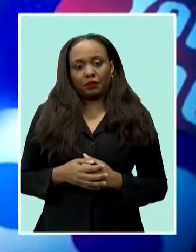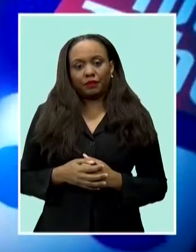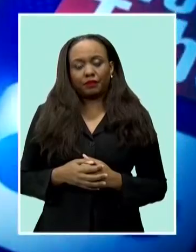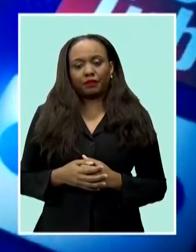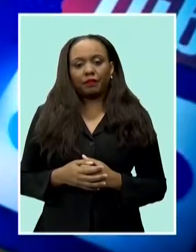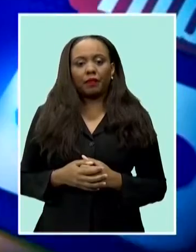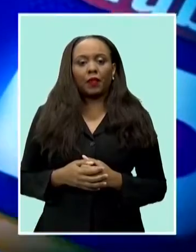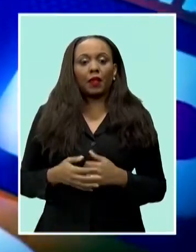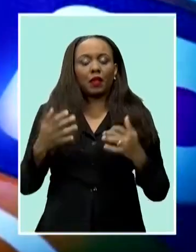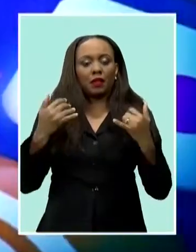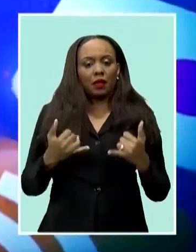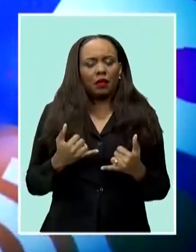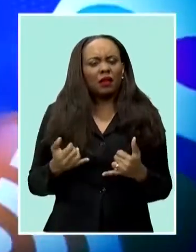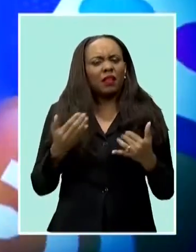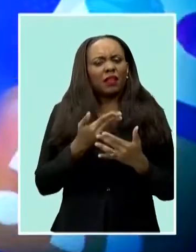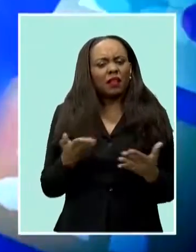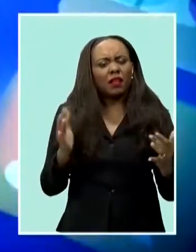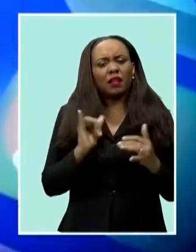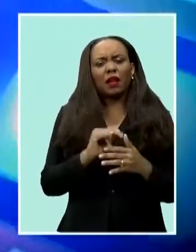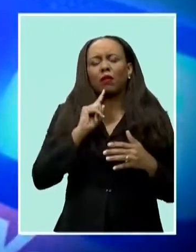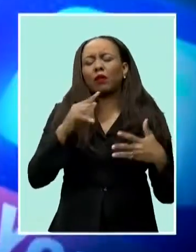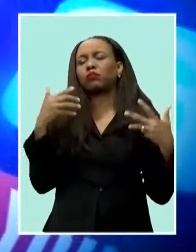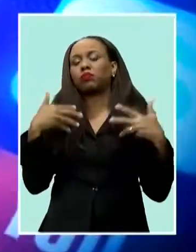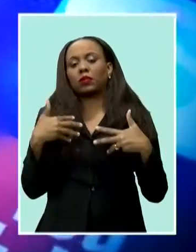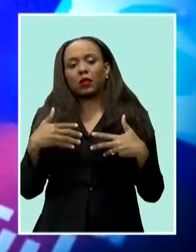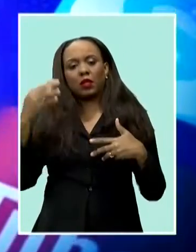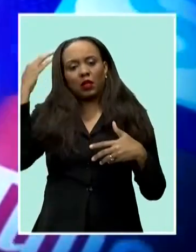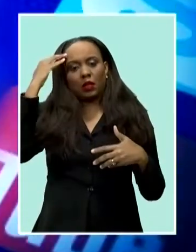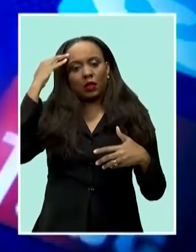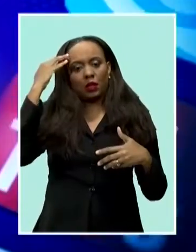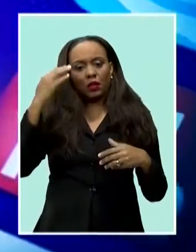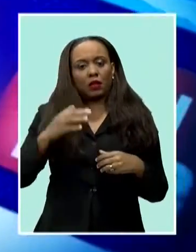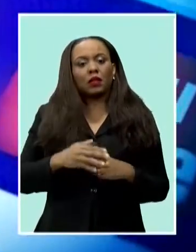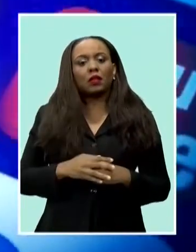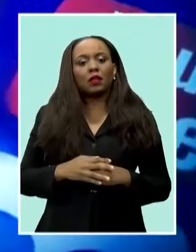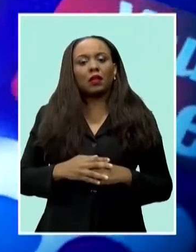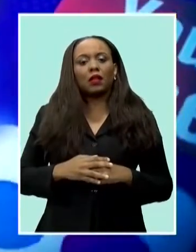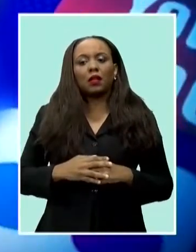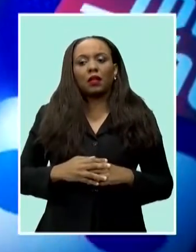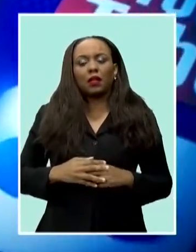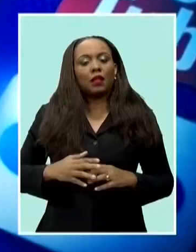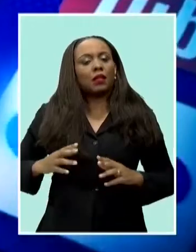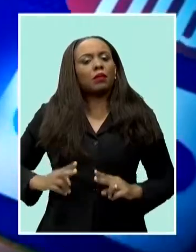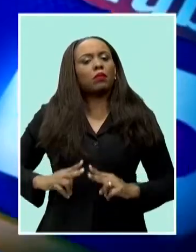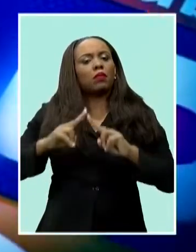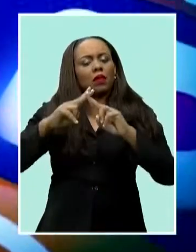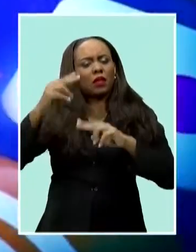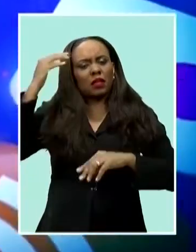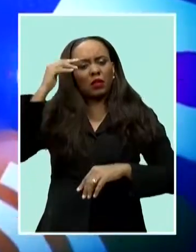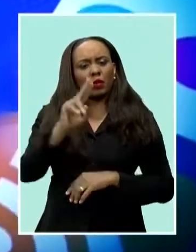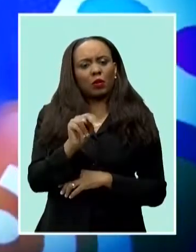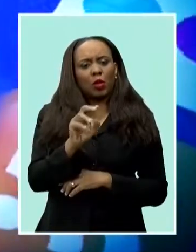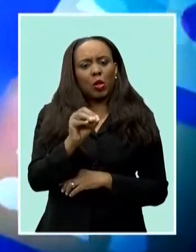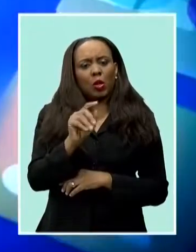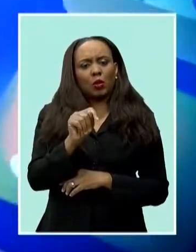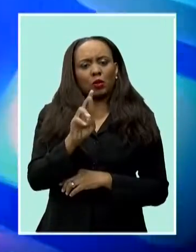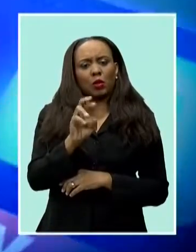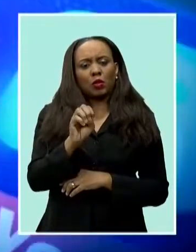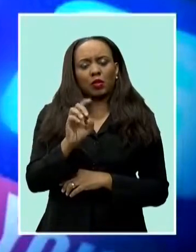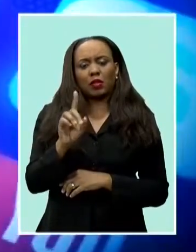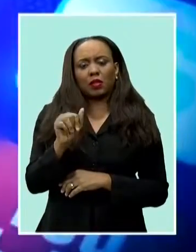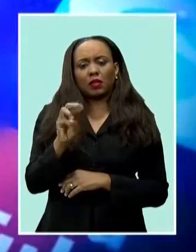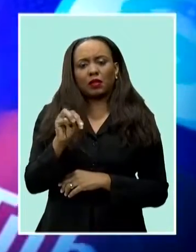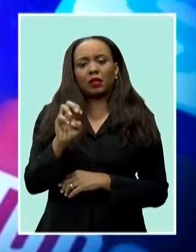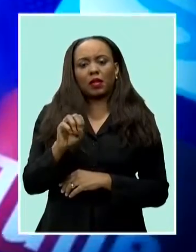And speaking of things that make you go wow, as the iconic Notre Dame Cathedral burned on Monday, U.S. President Donald Trump took